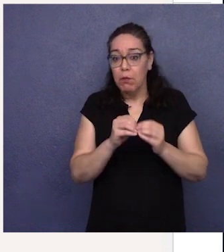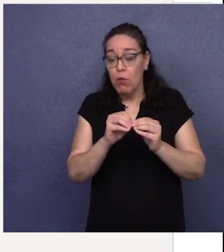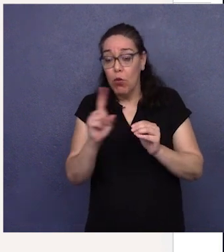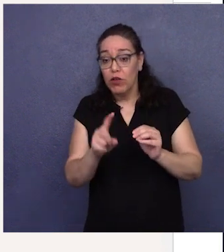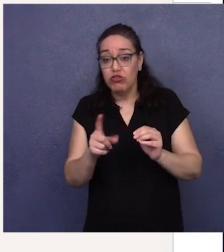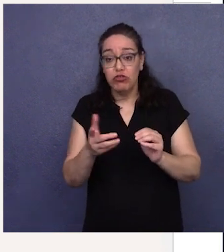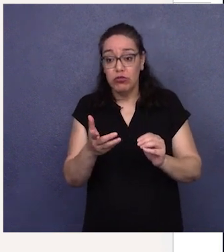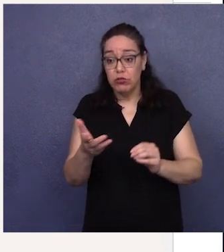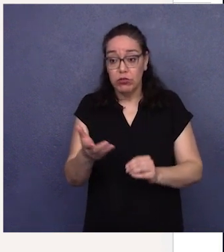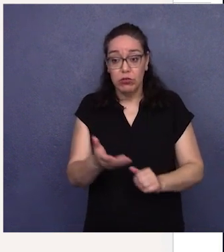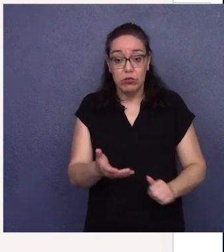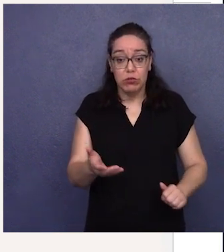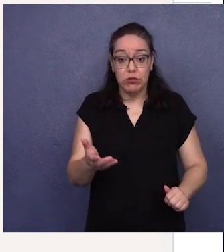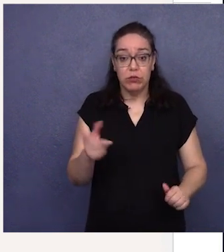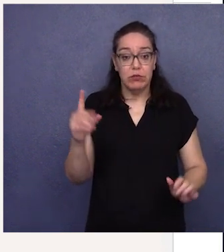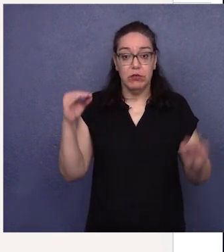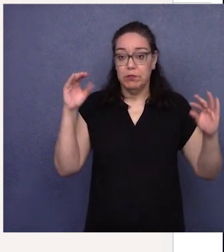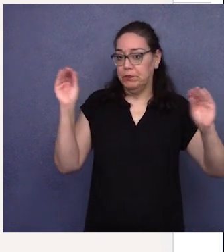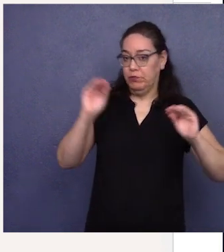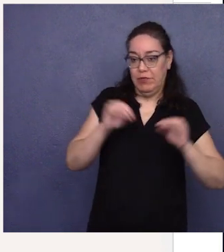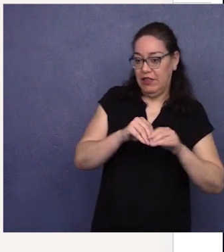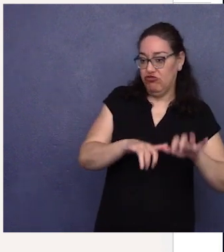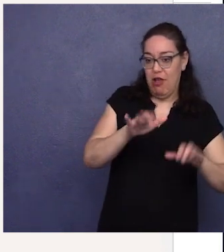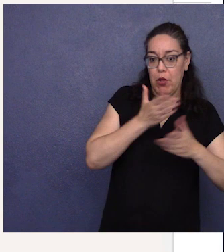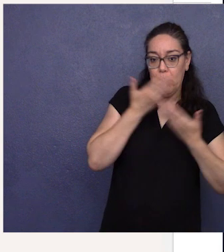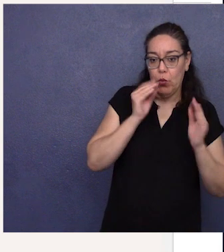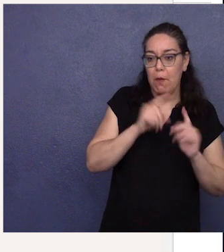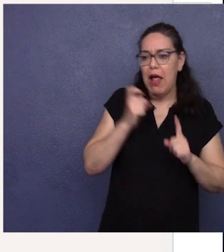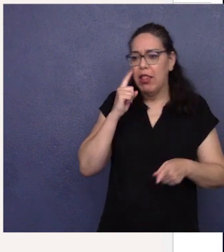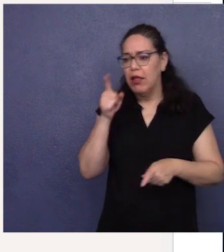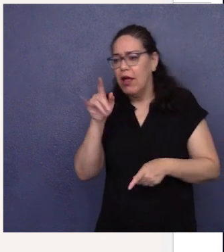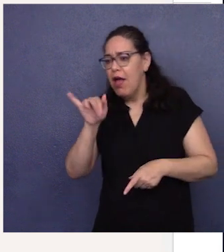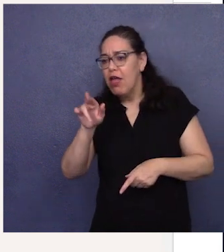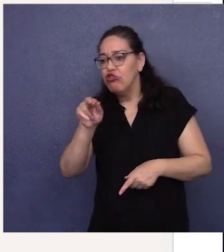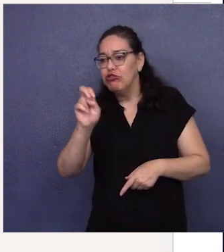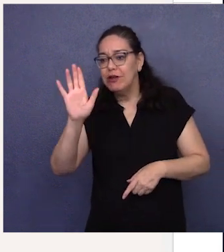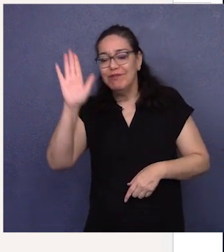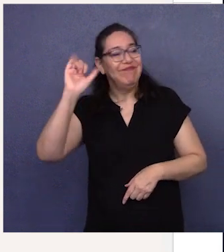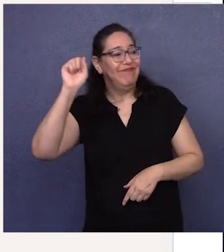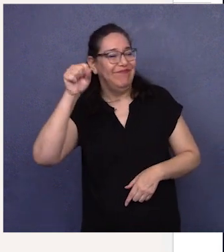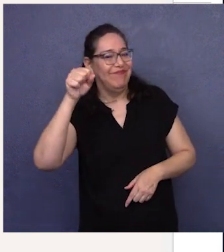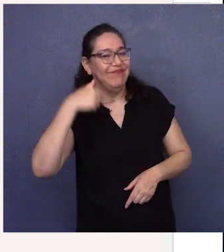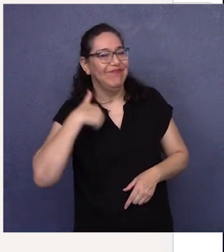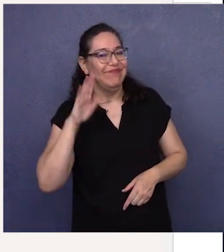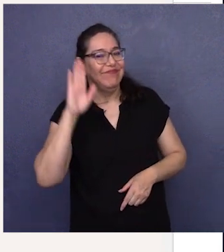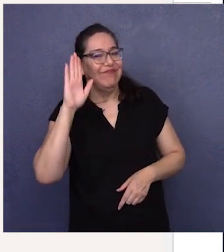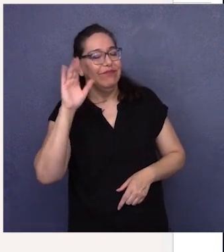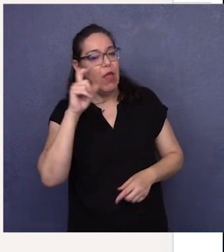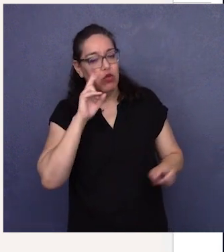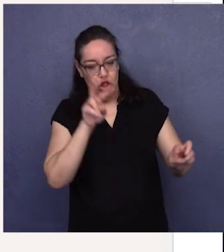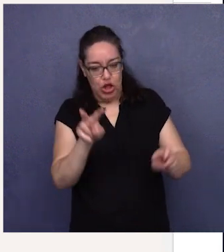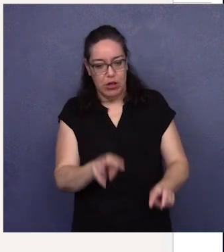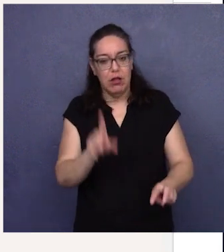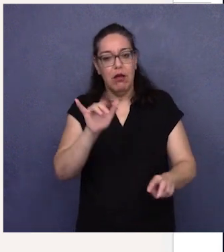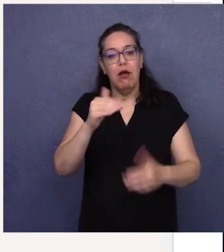questions? We're no good? more questions in the chat, but I think Okay. Irene has her hand raised. Yes, I did. I was looking at this list